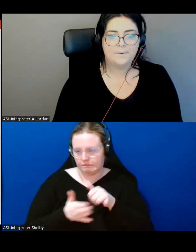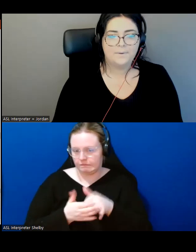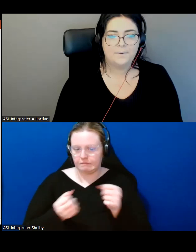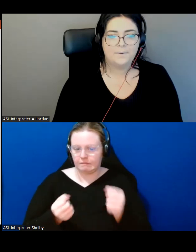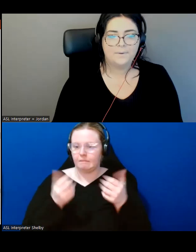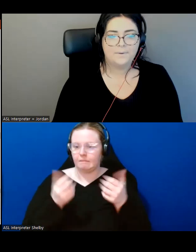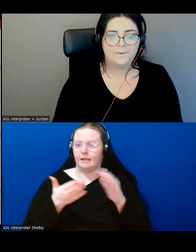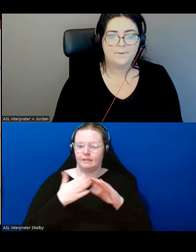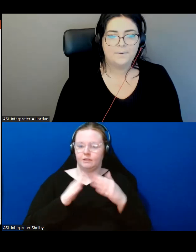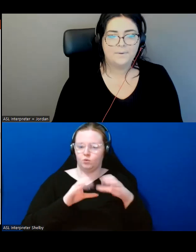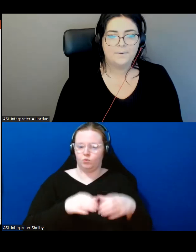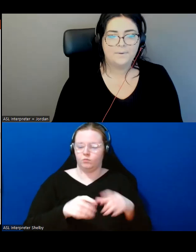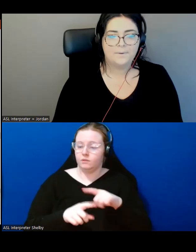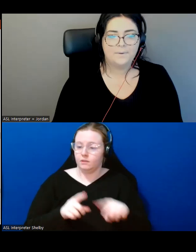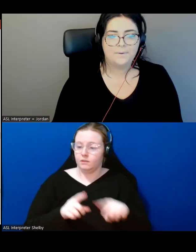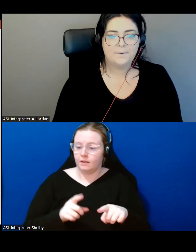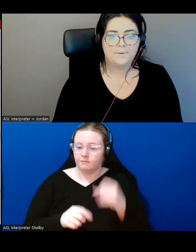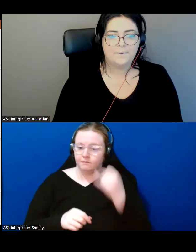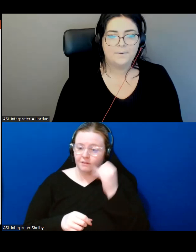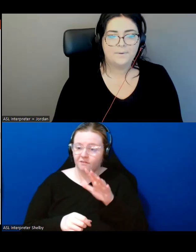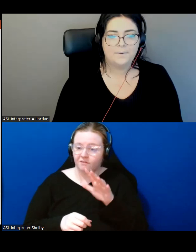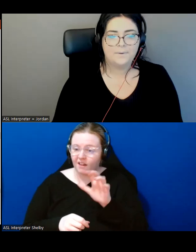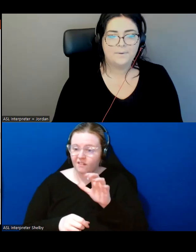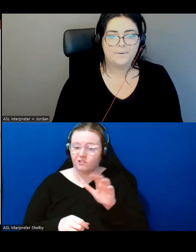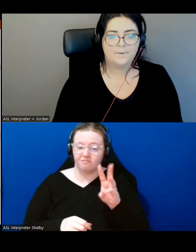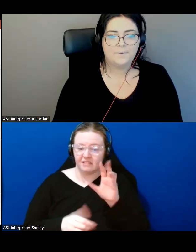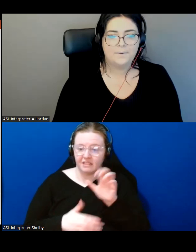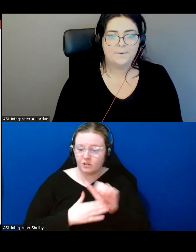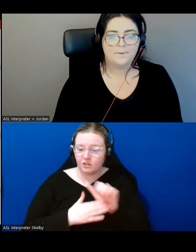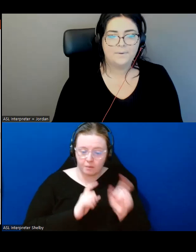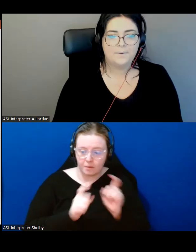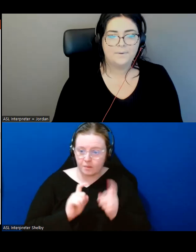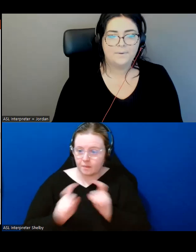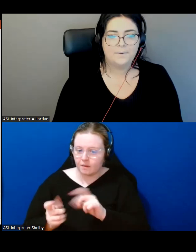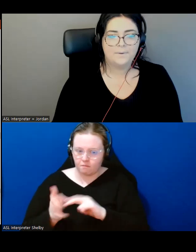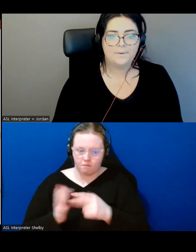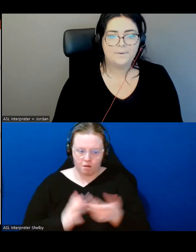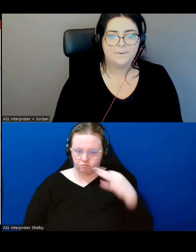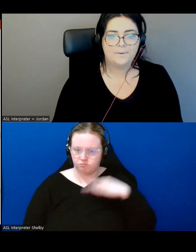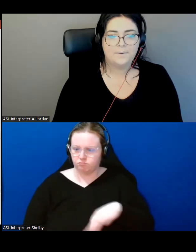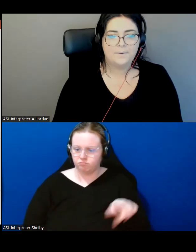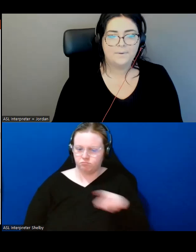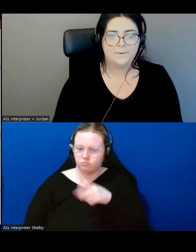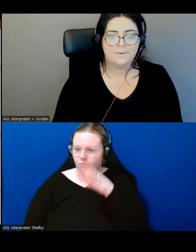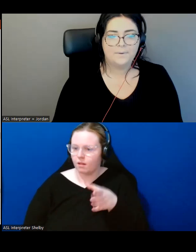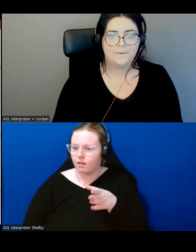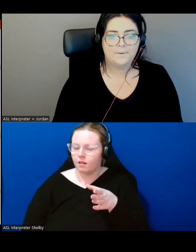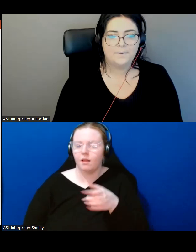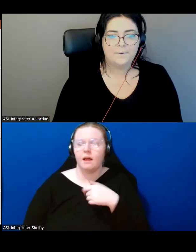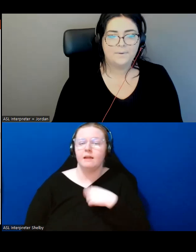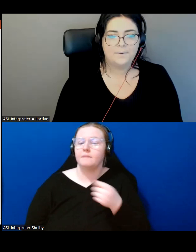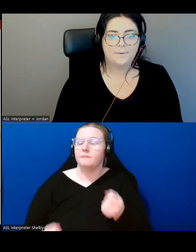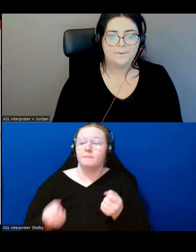that has connections can do with $500 or $600. We do get a number of requests each year